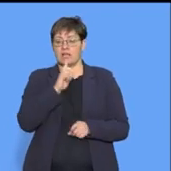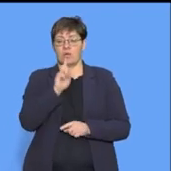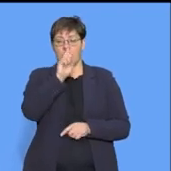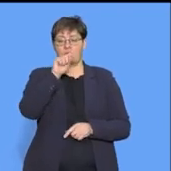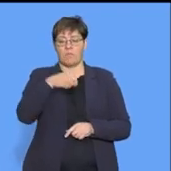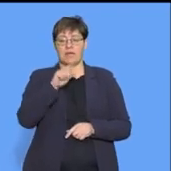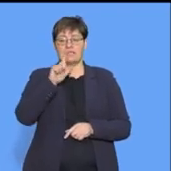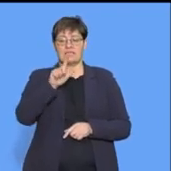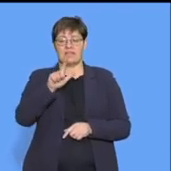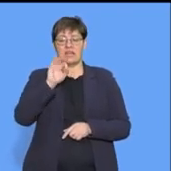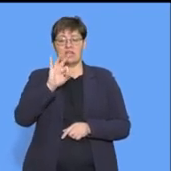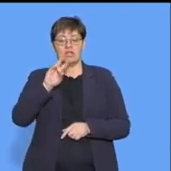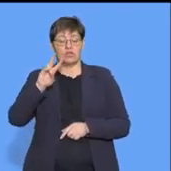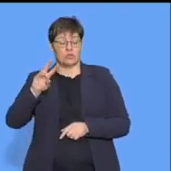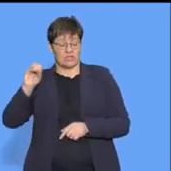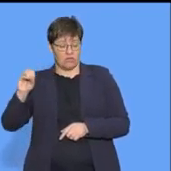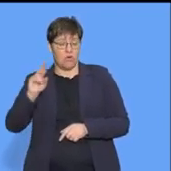and our answer is